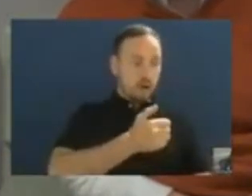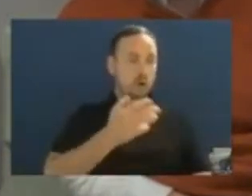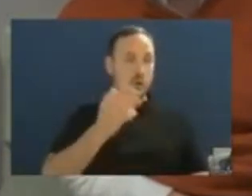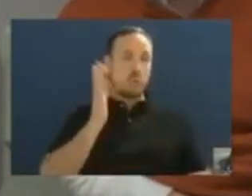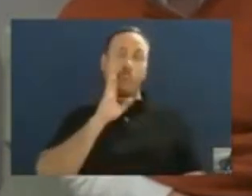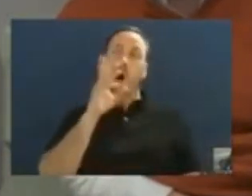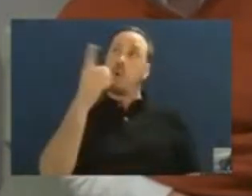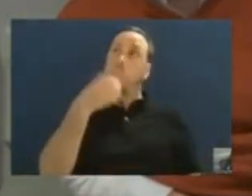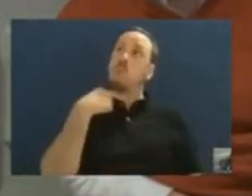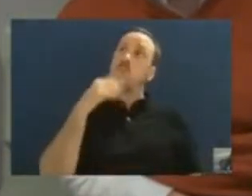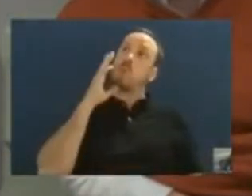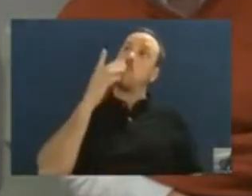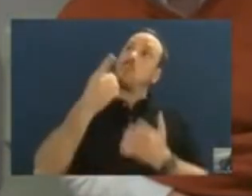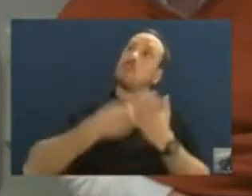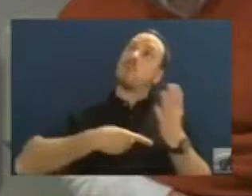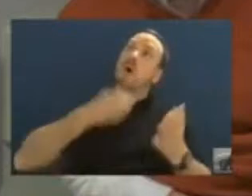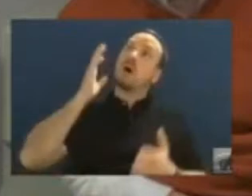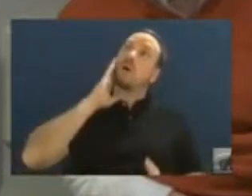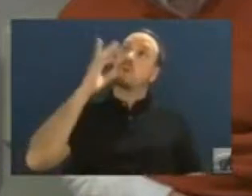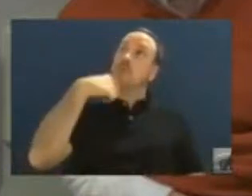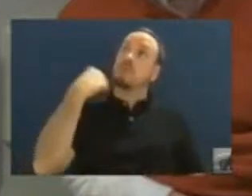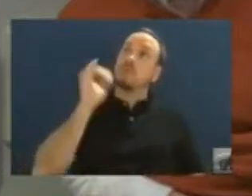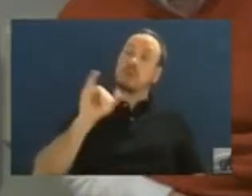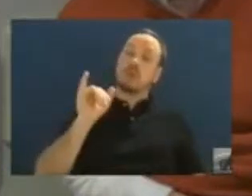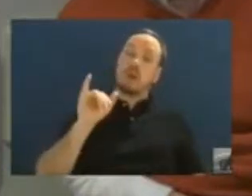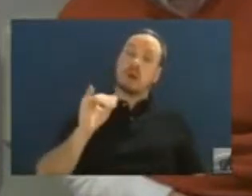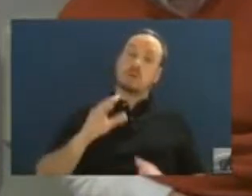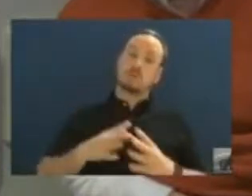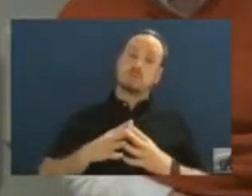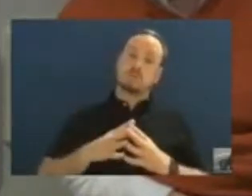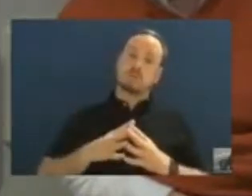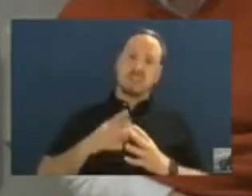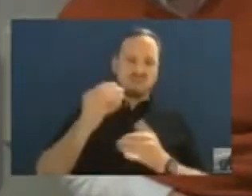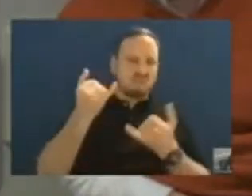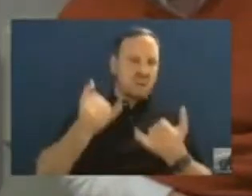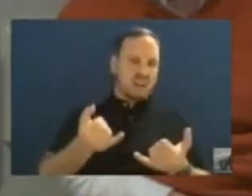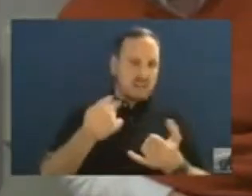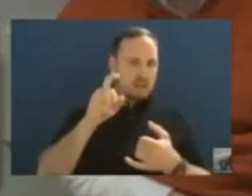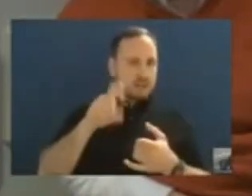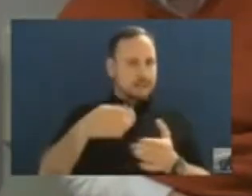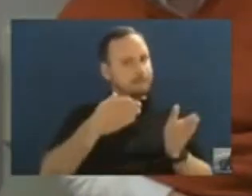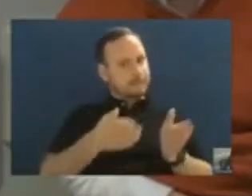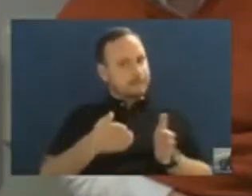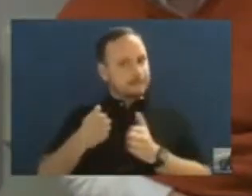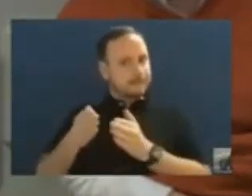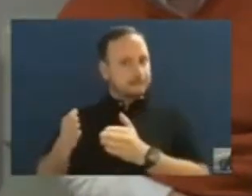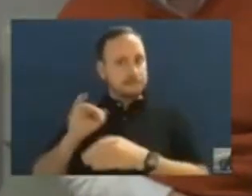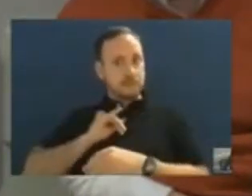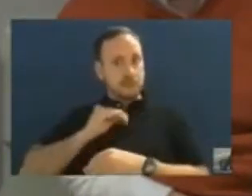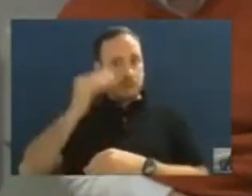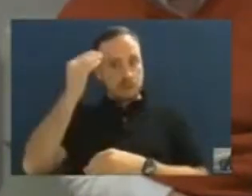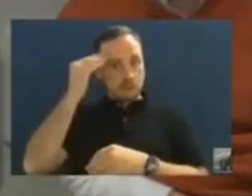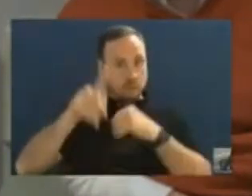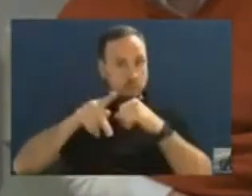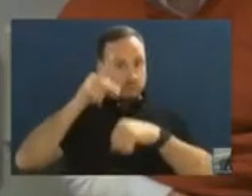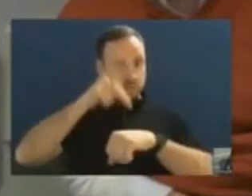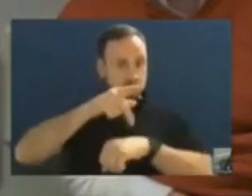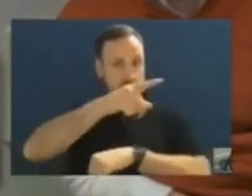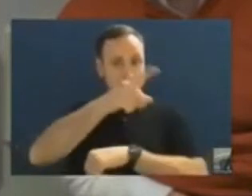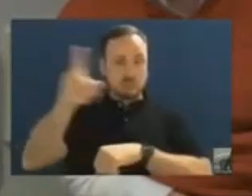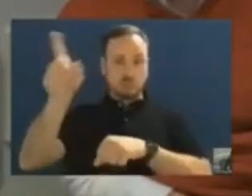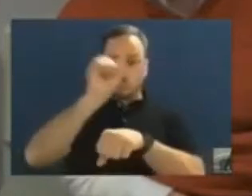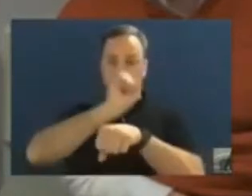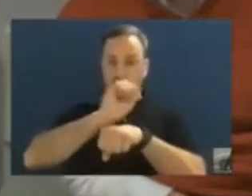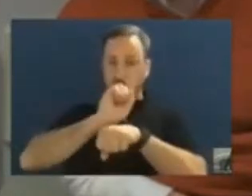and this is where preparation needs to happen in the schools, because I know those principals will be working hard to look